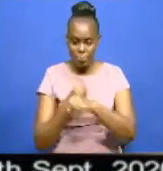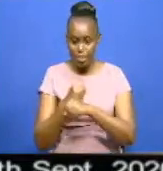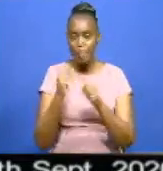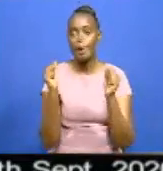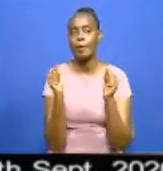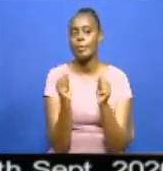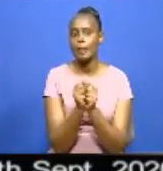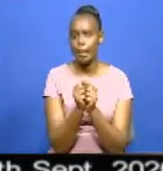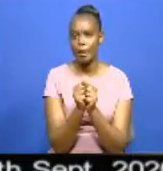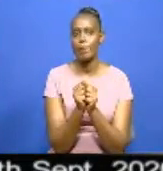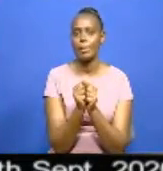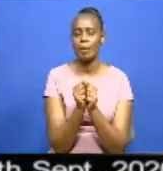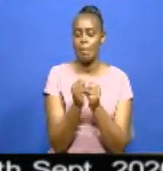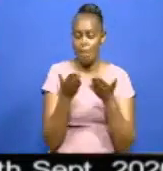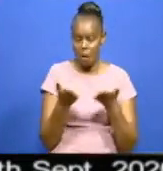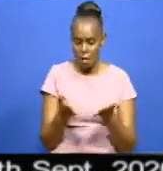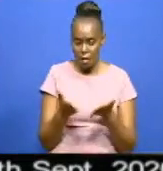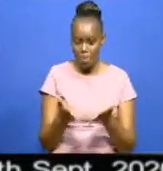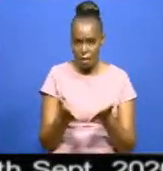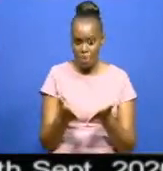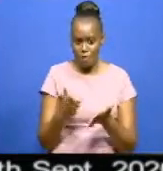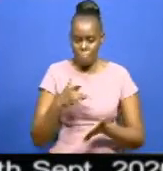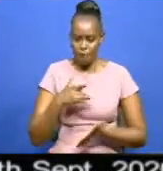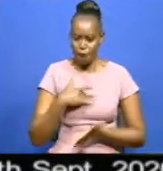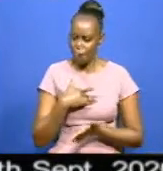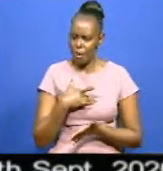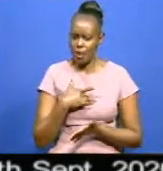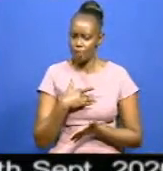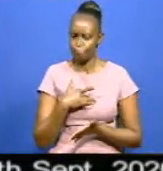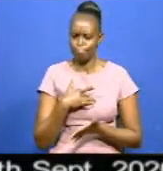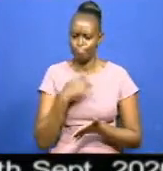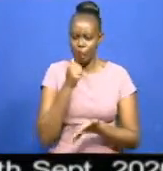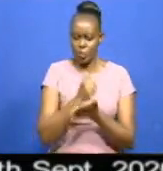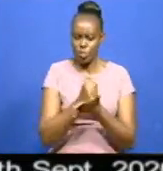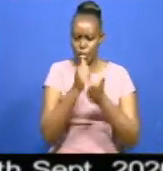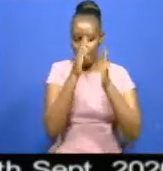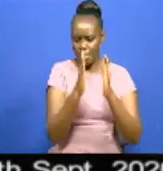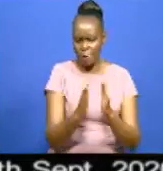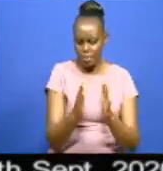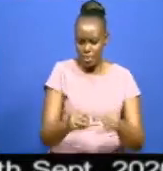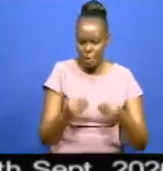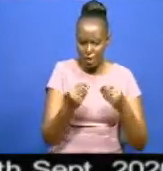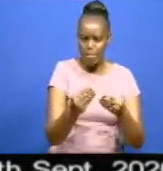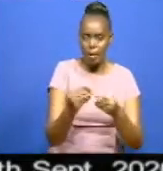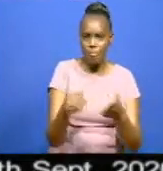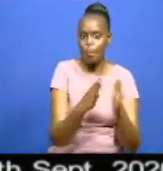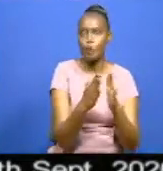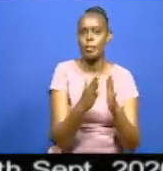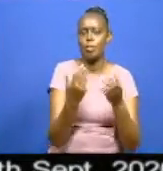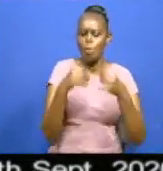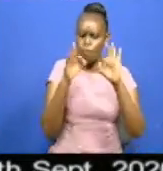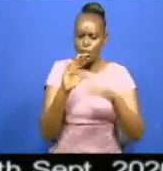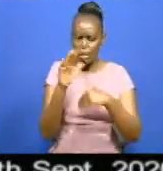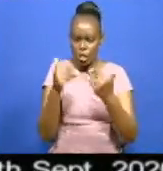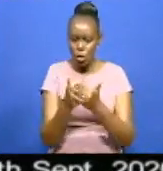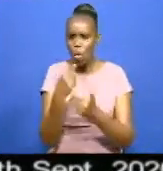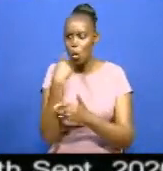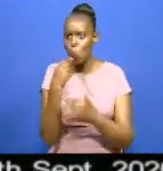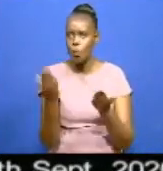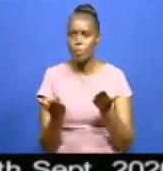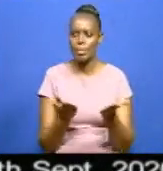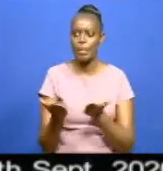is when we are substantially filling that position. So we must thank, first of all the officers who have